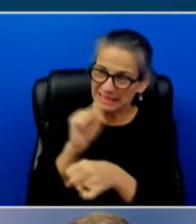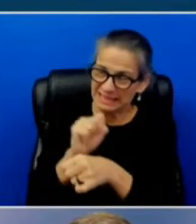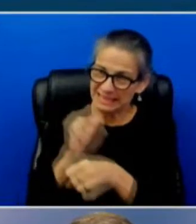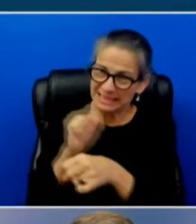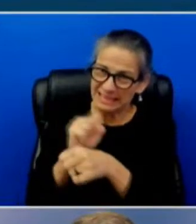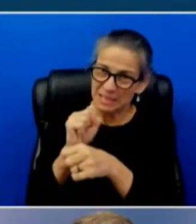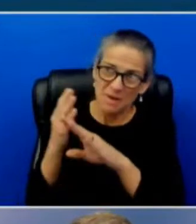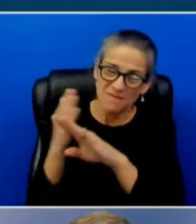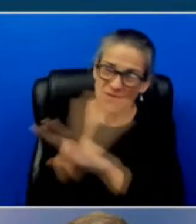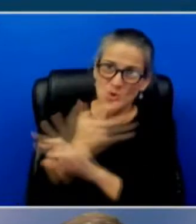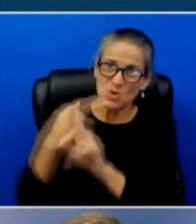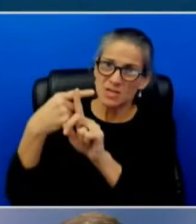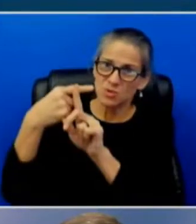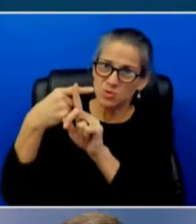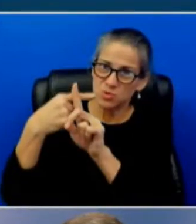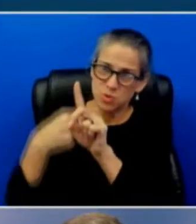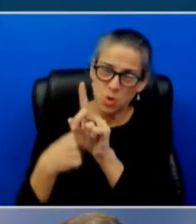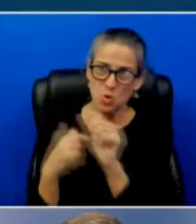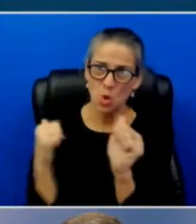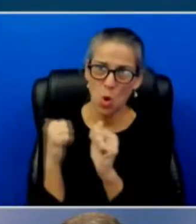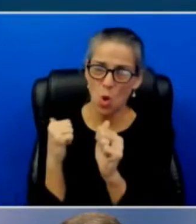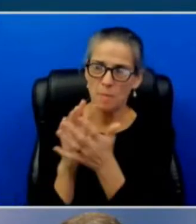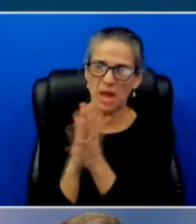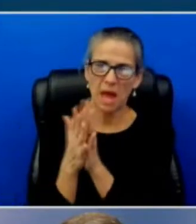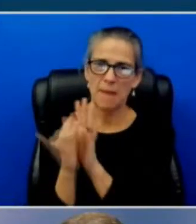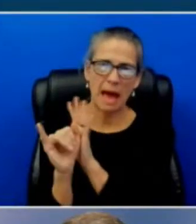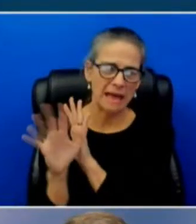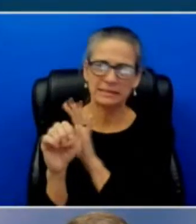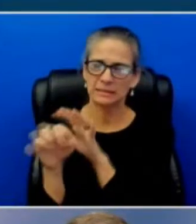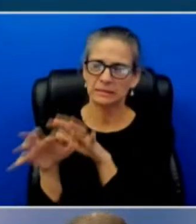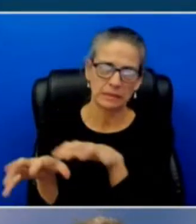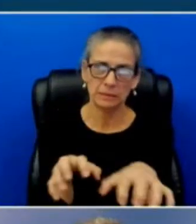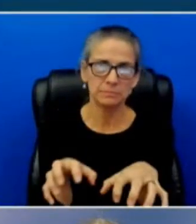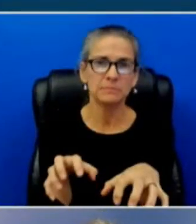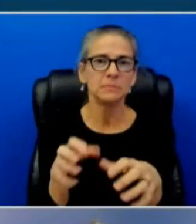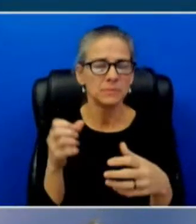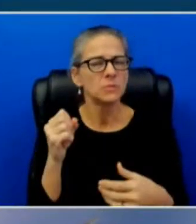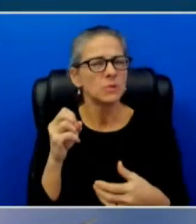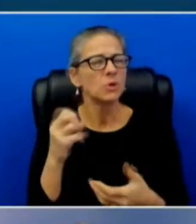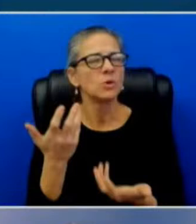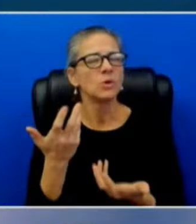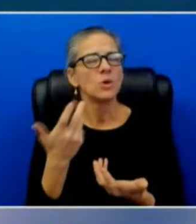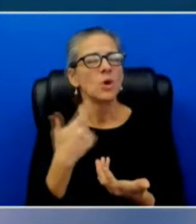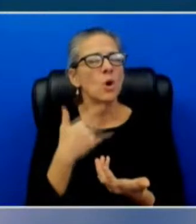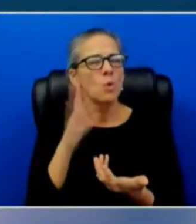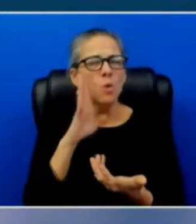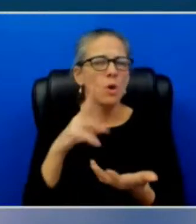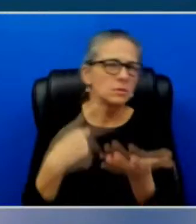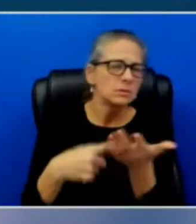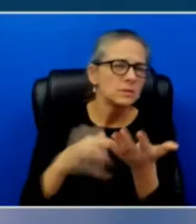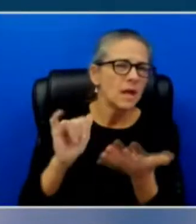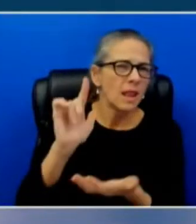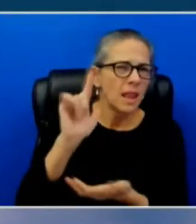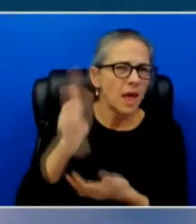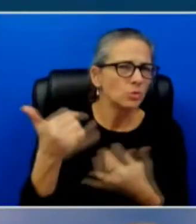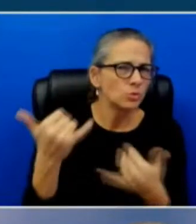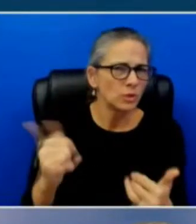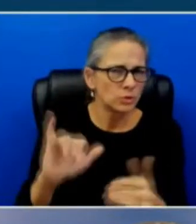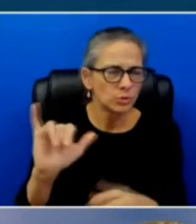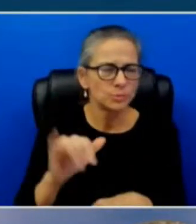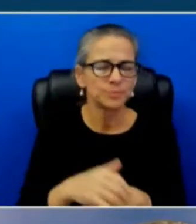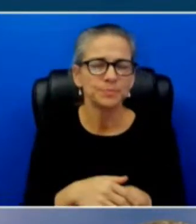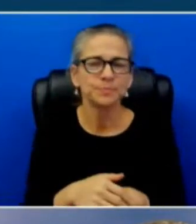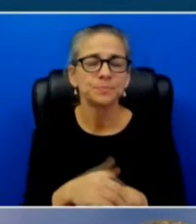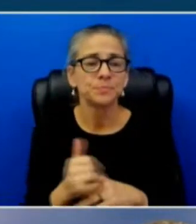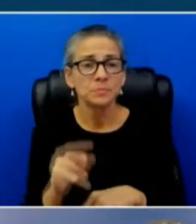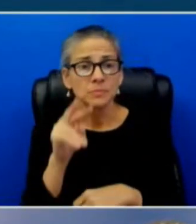want to make as much progress as we can, and we'll be looking at that power number as the day progresses. All right, as we look at the